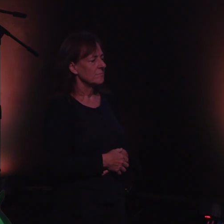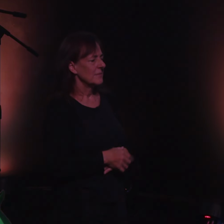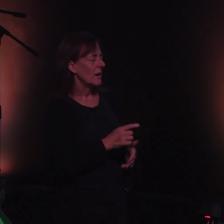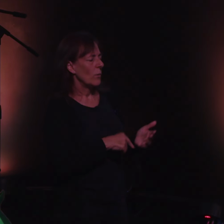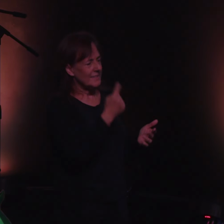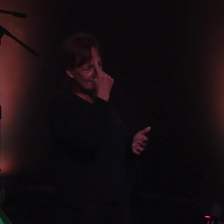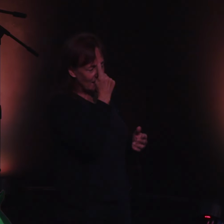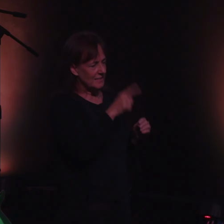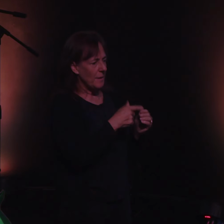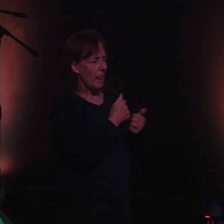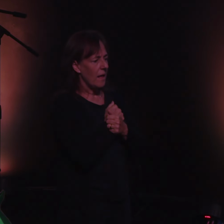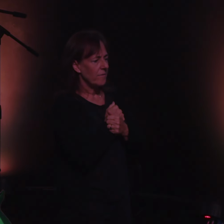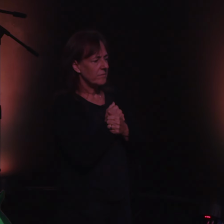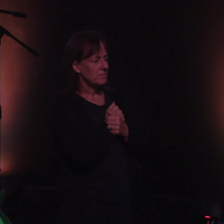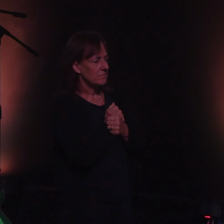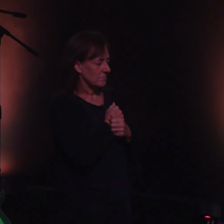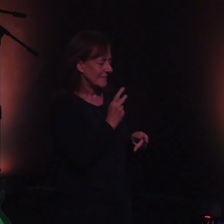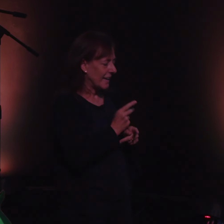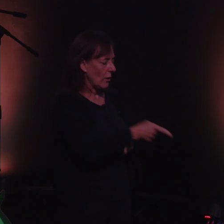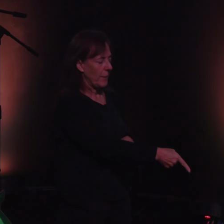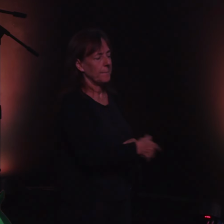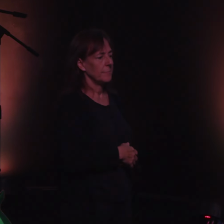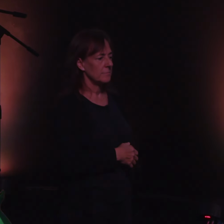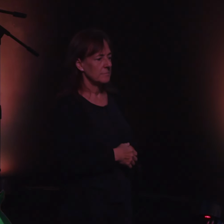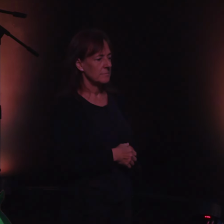What's his thoughts on love? I need to know that before. Take care of him.